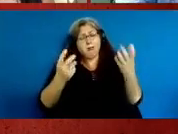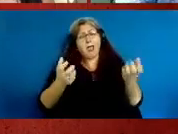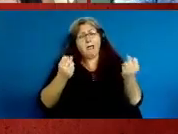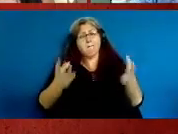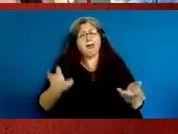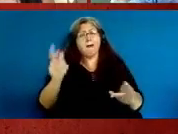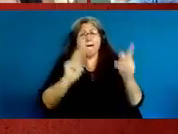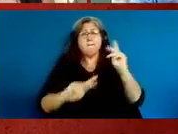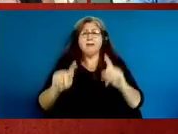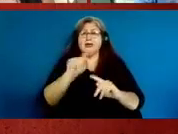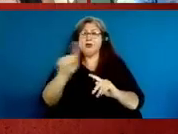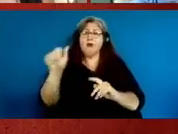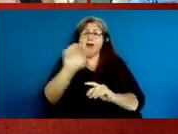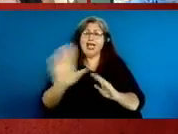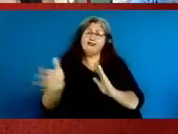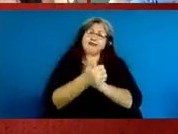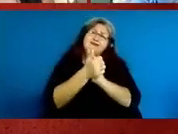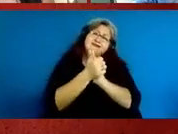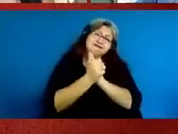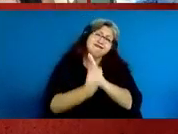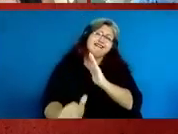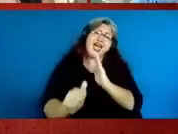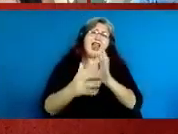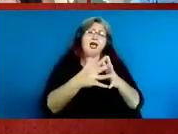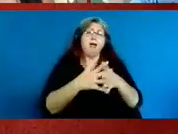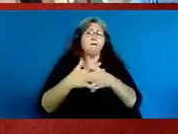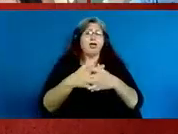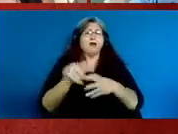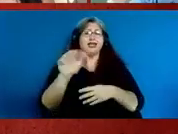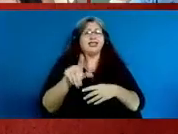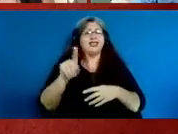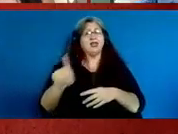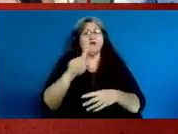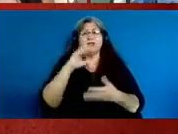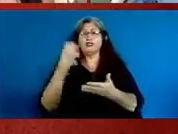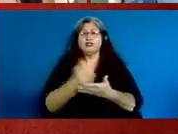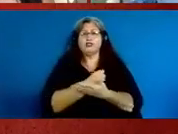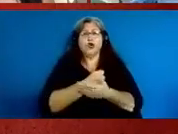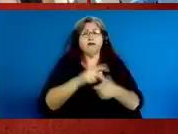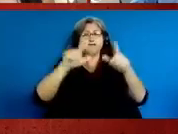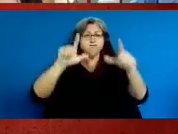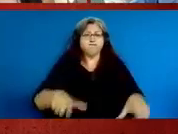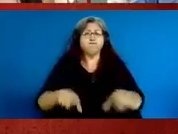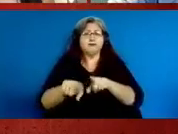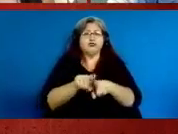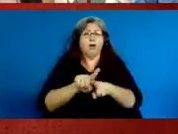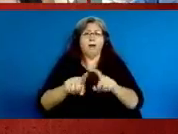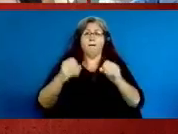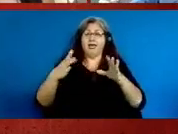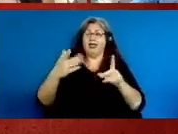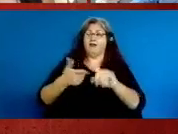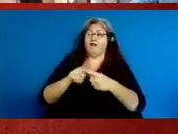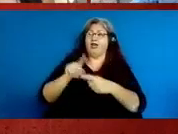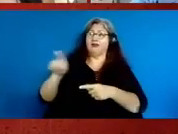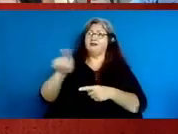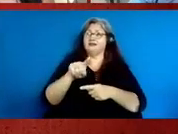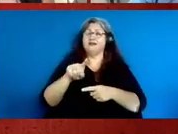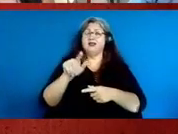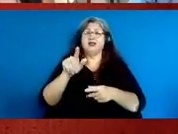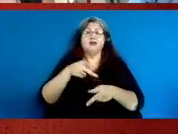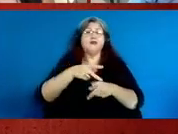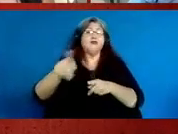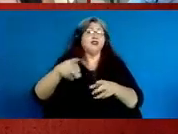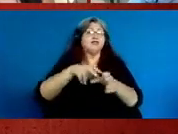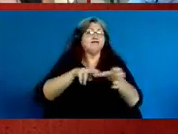talented American Asians that deserve the star. But a lot of my friends, you know, have dropped out of the profession because there's